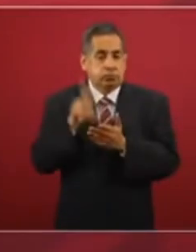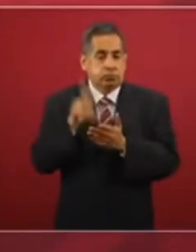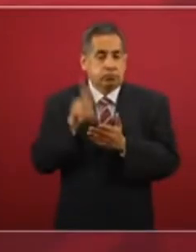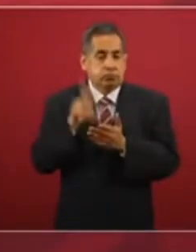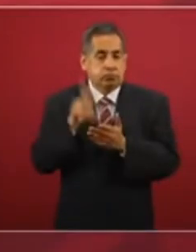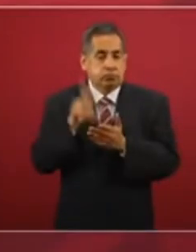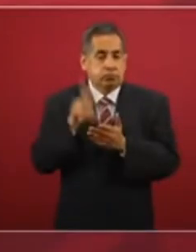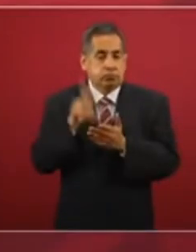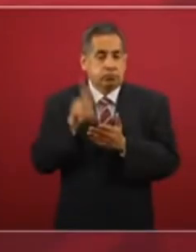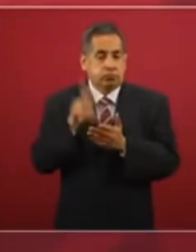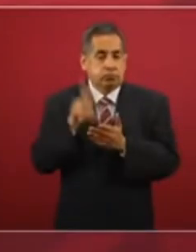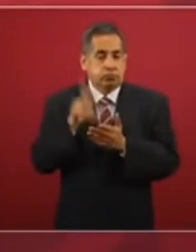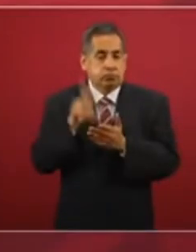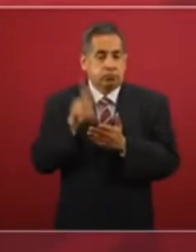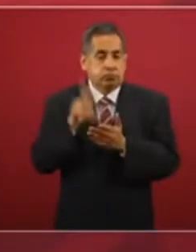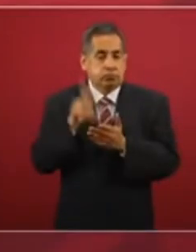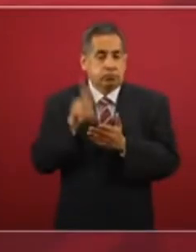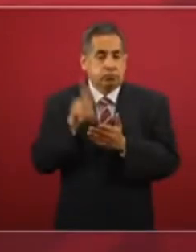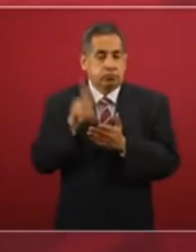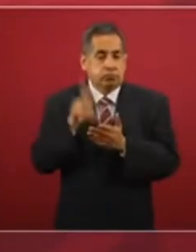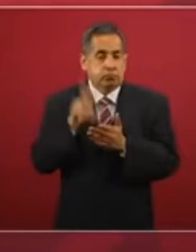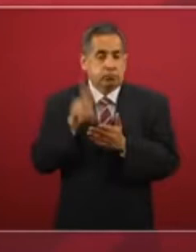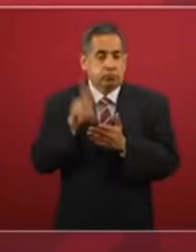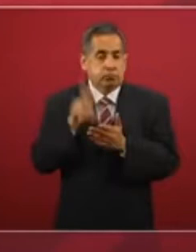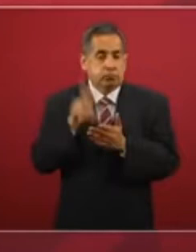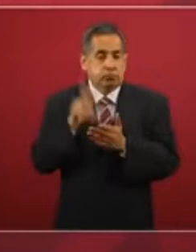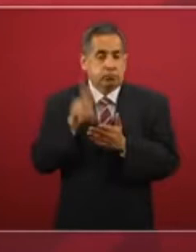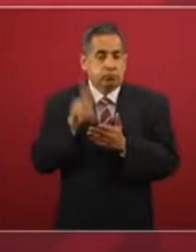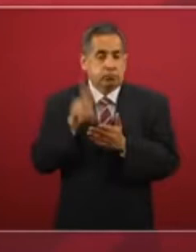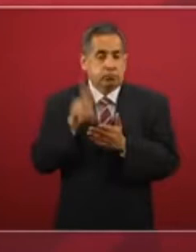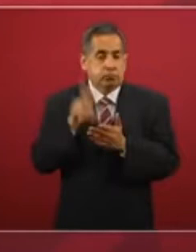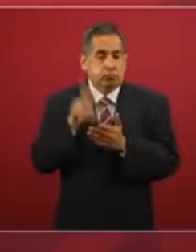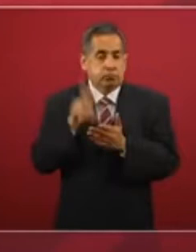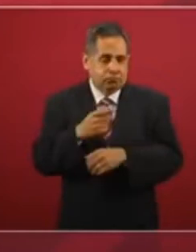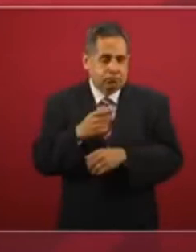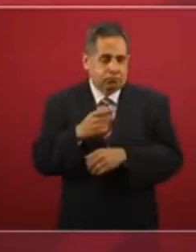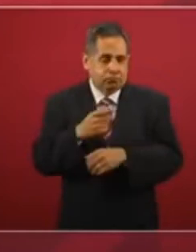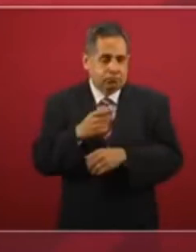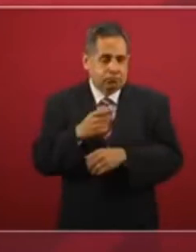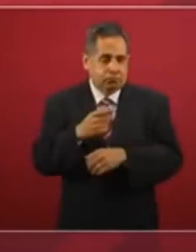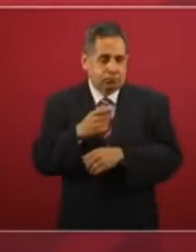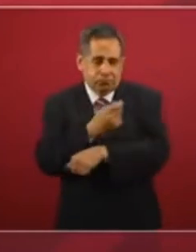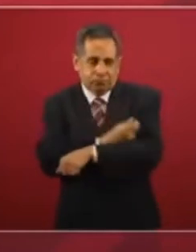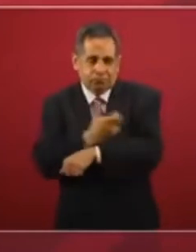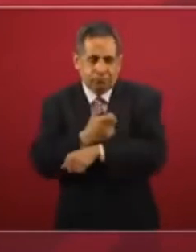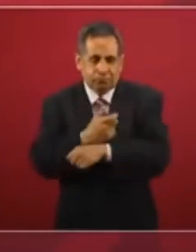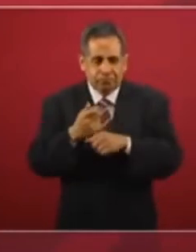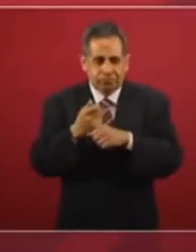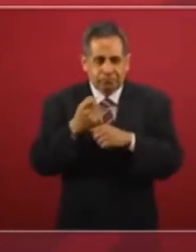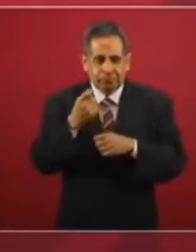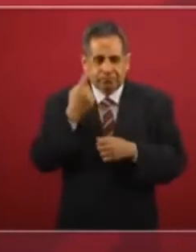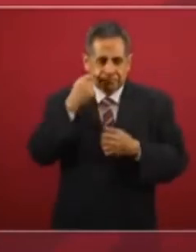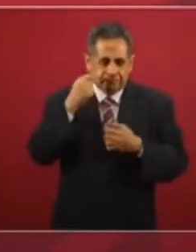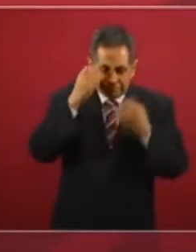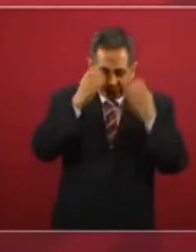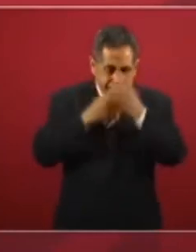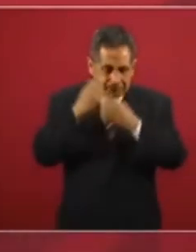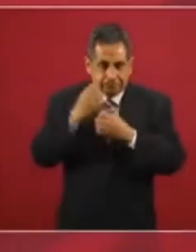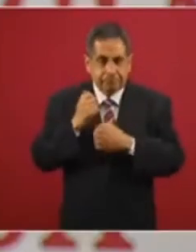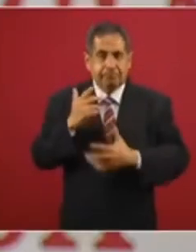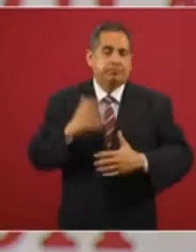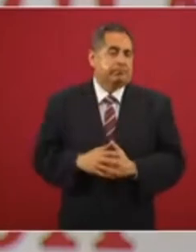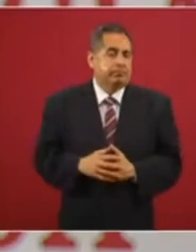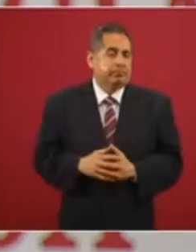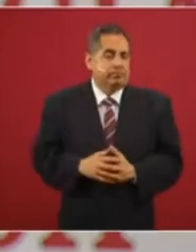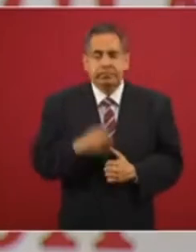approximately 48,000 tests that are ready to be utilized. Y finalmente tuve un diálogo,